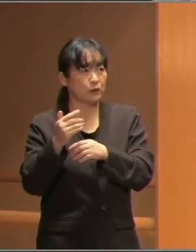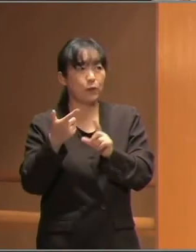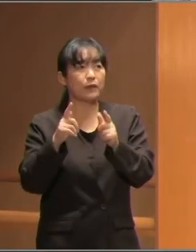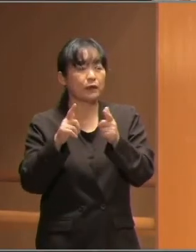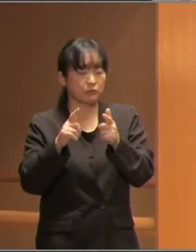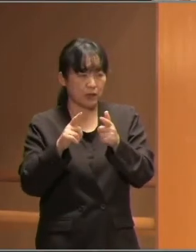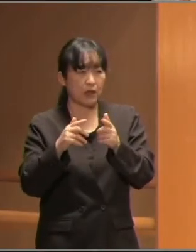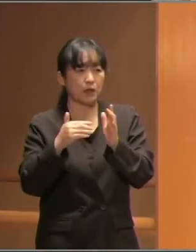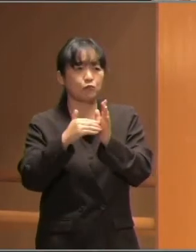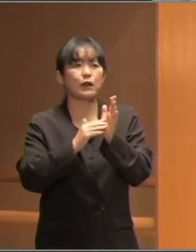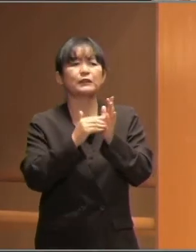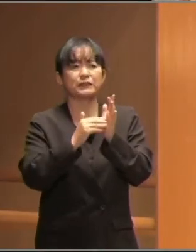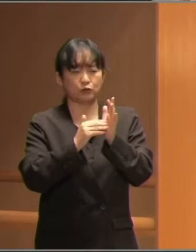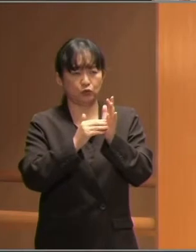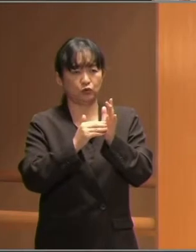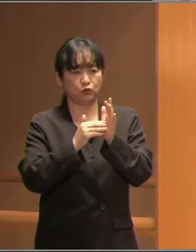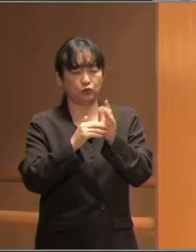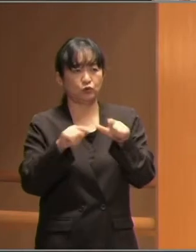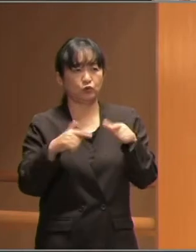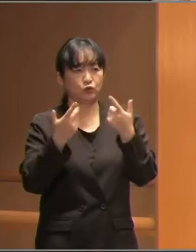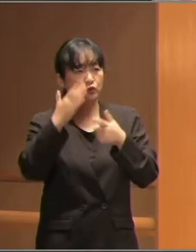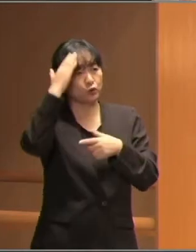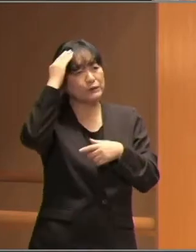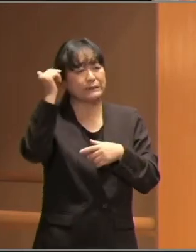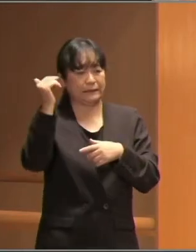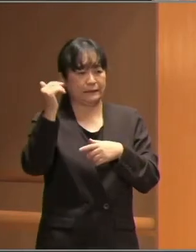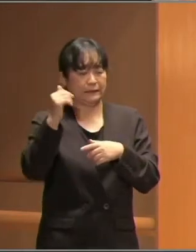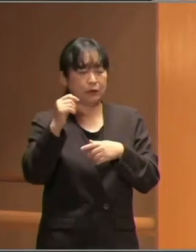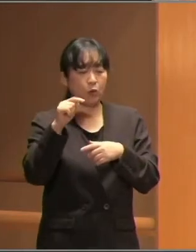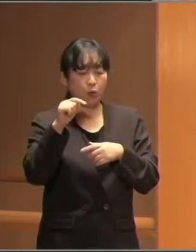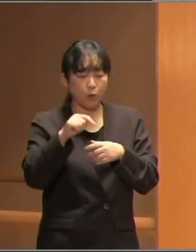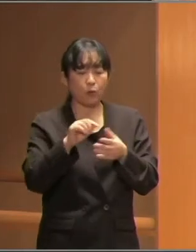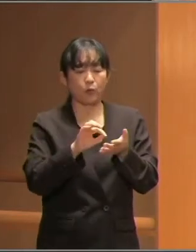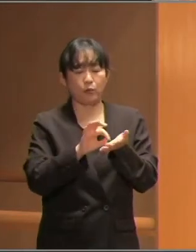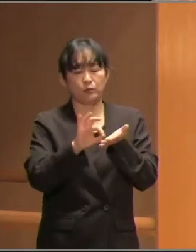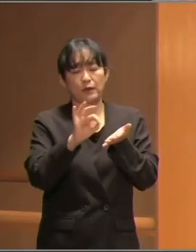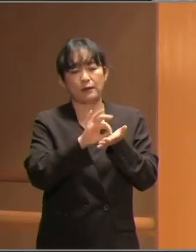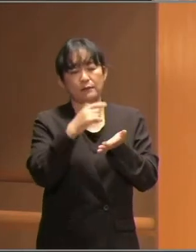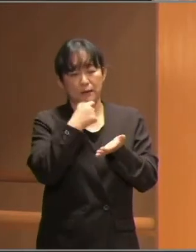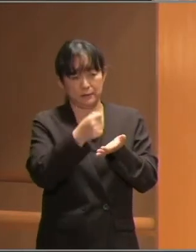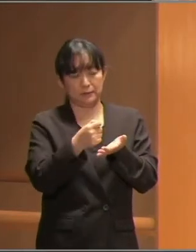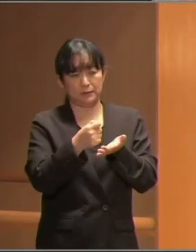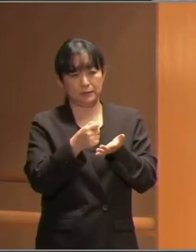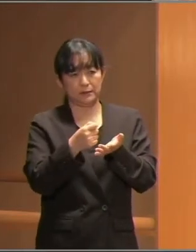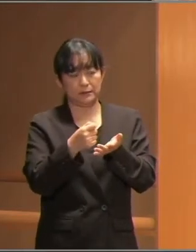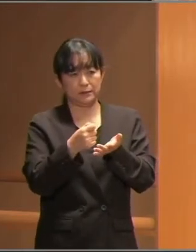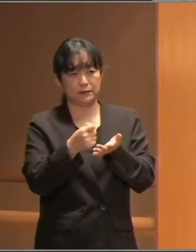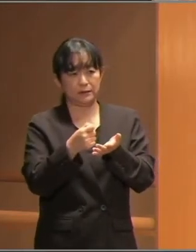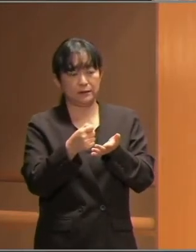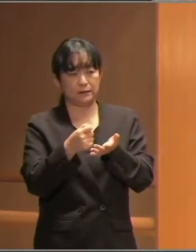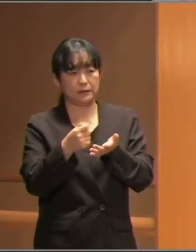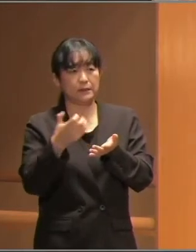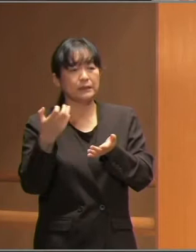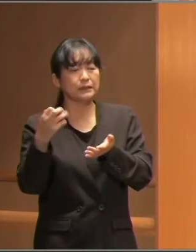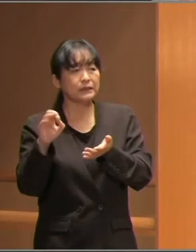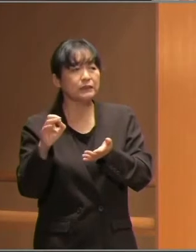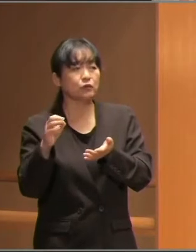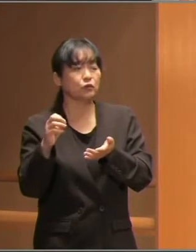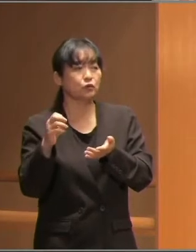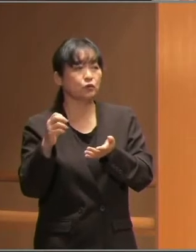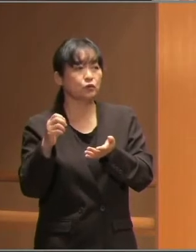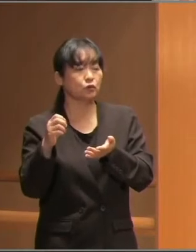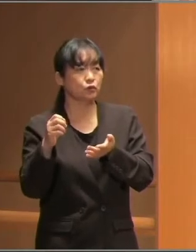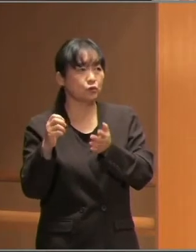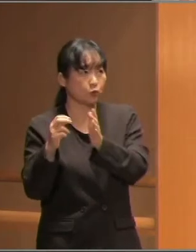instead of metal, we'd like to use resin or plastic more. And to that end, well, metal will be